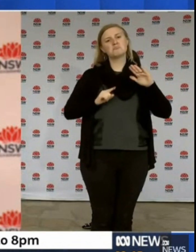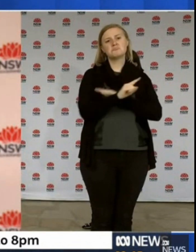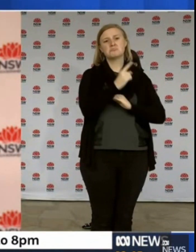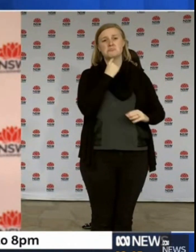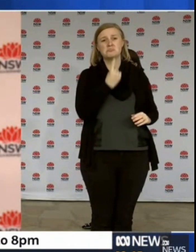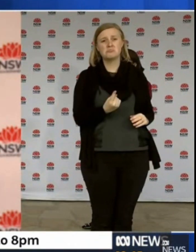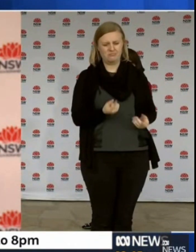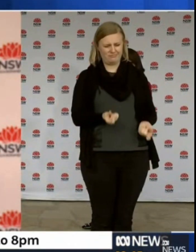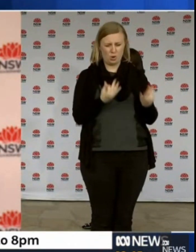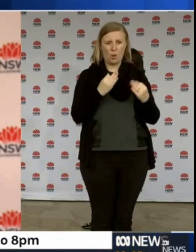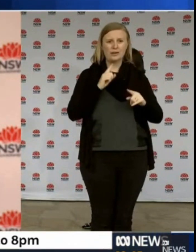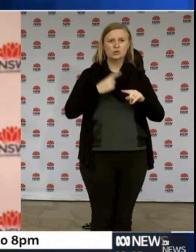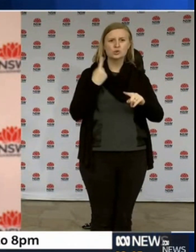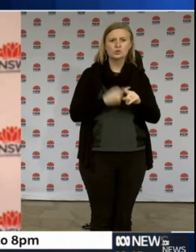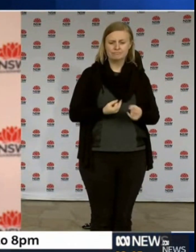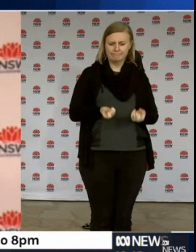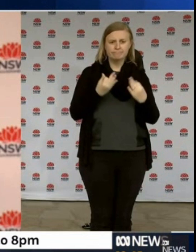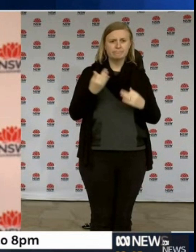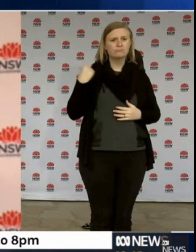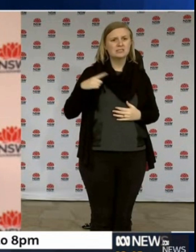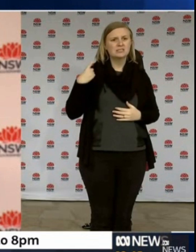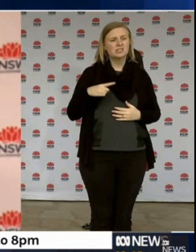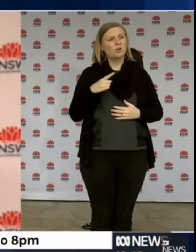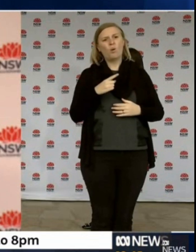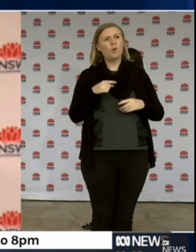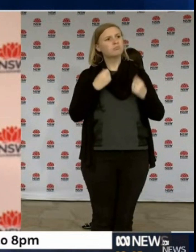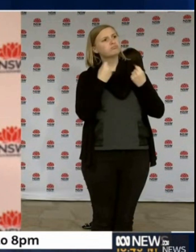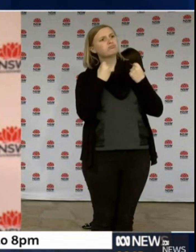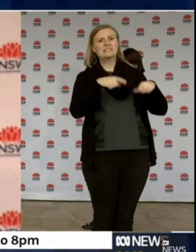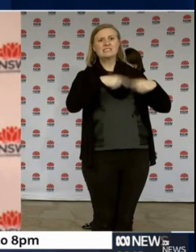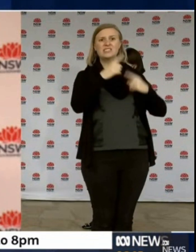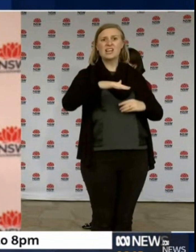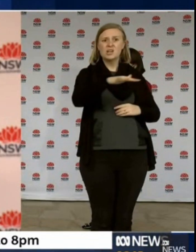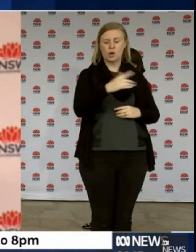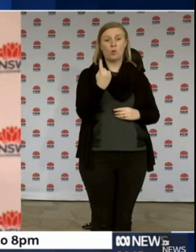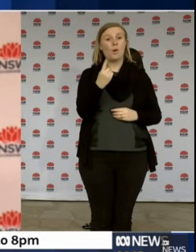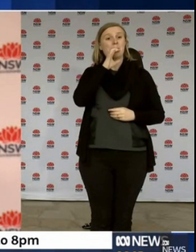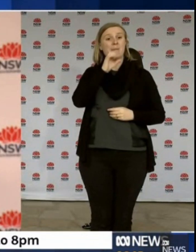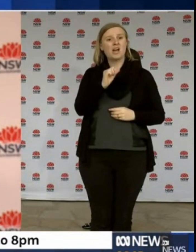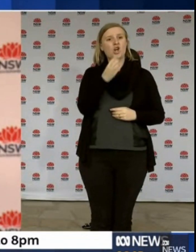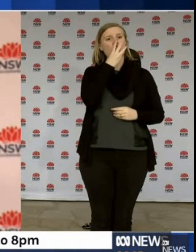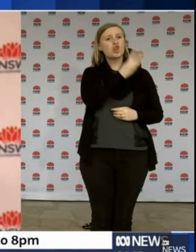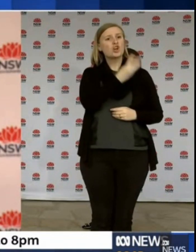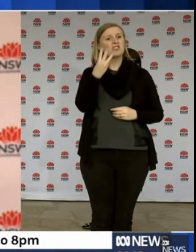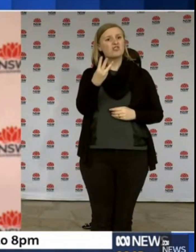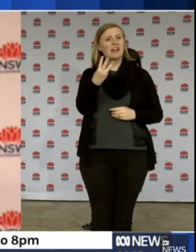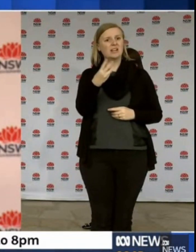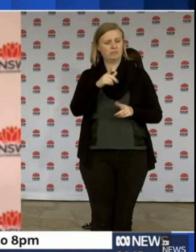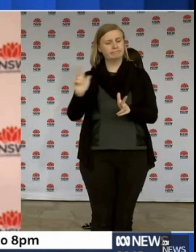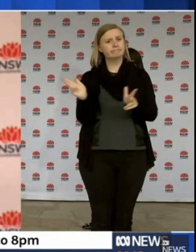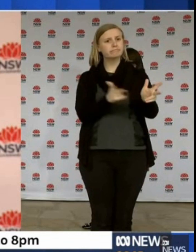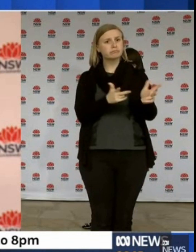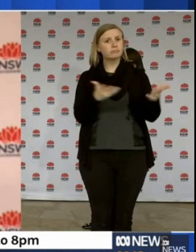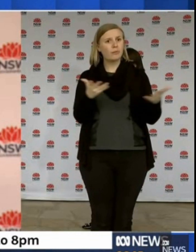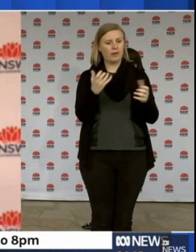greater Sydney area without reasonable excuse. A 33-year-old man from Ermington was stopped at Goulburn